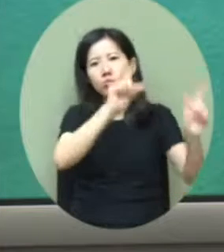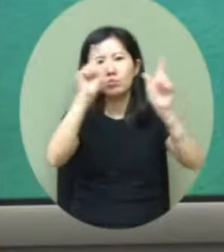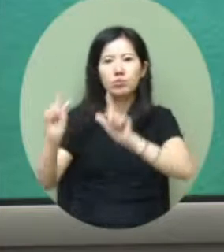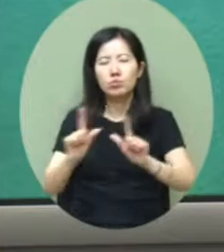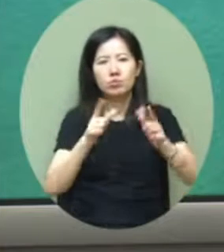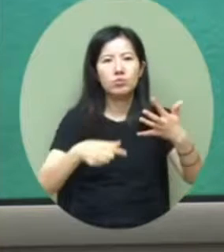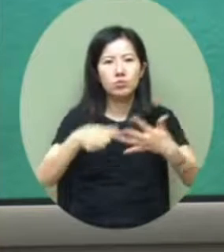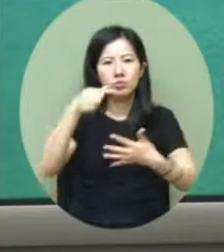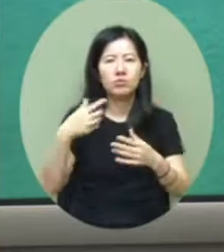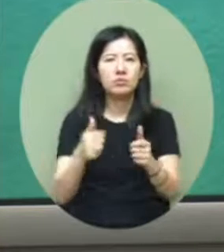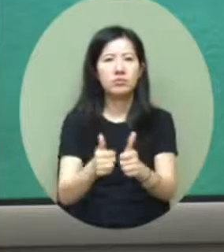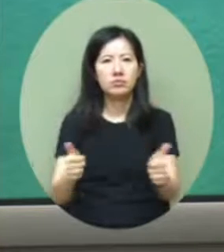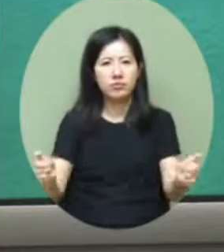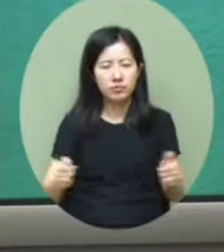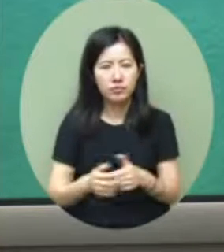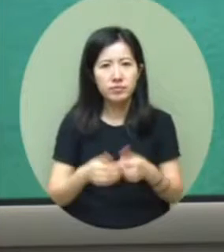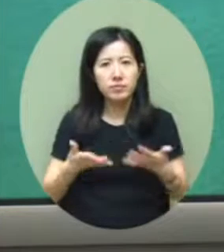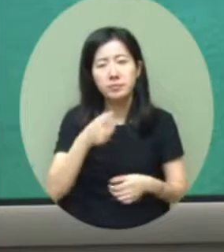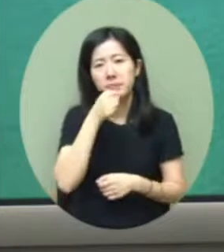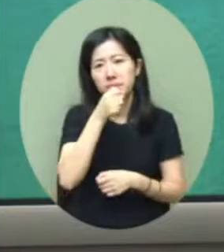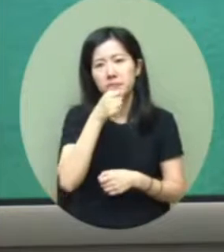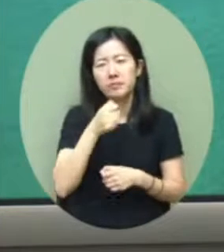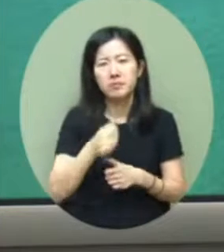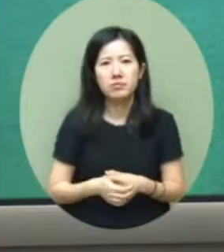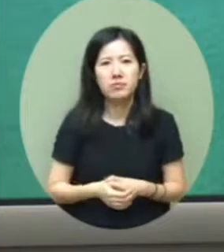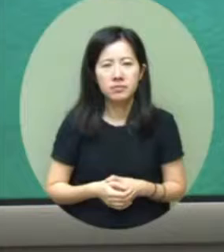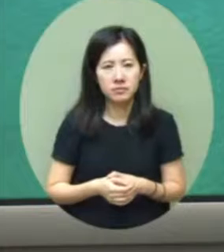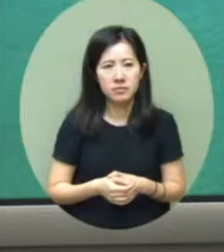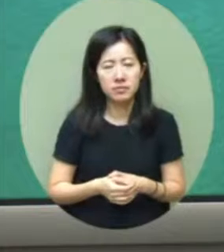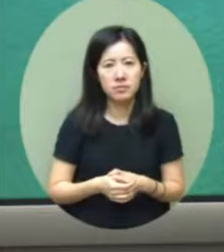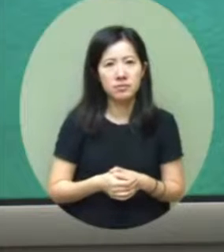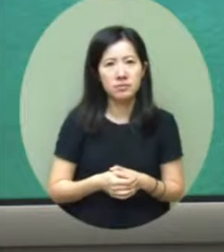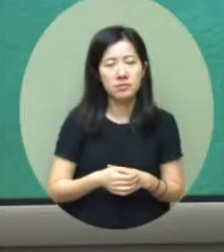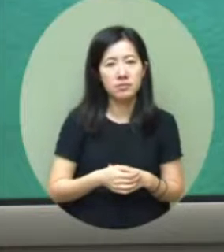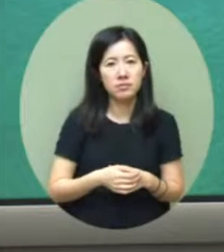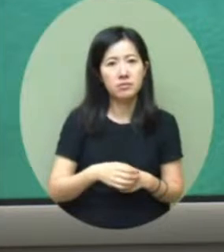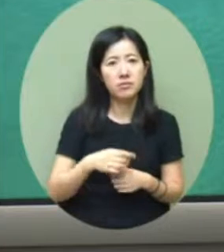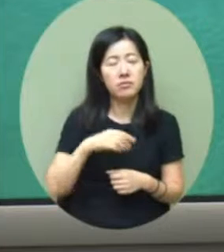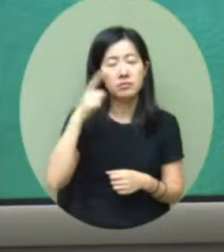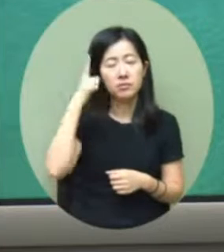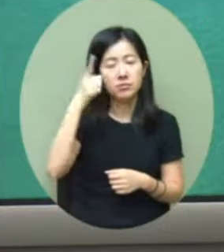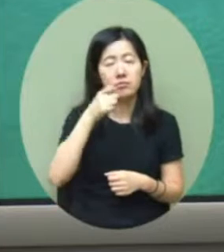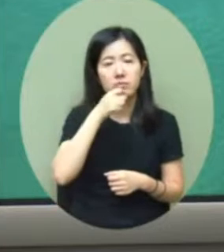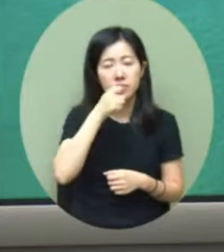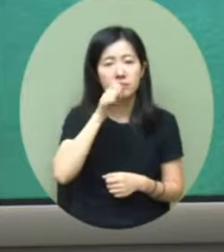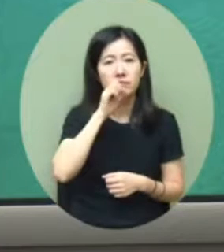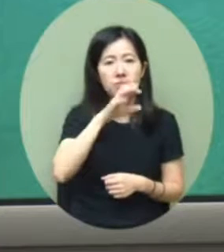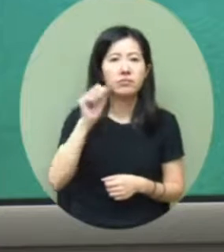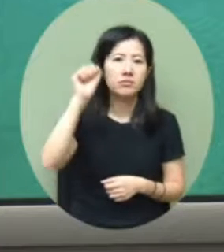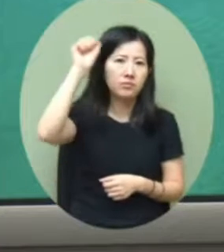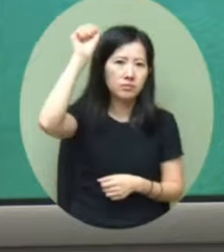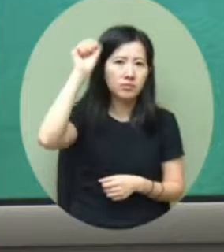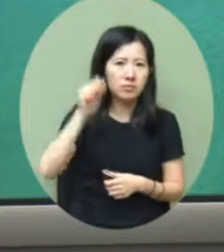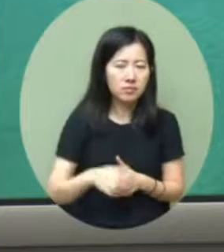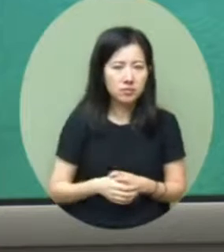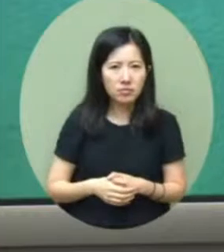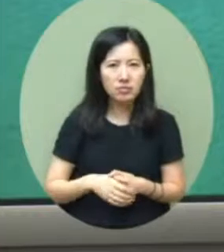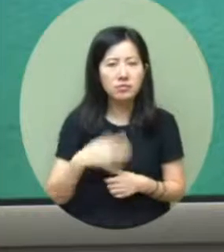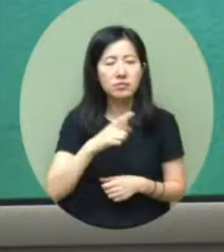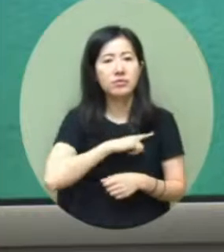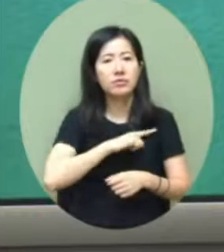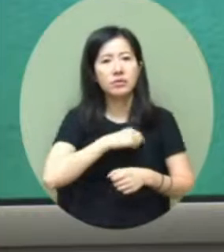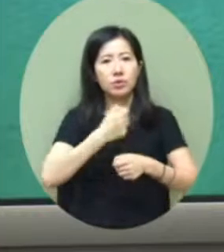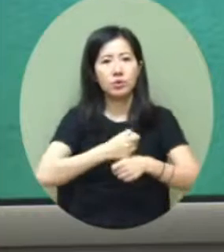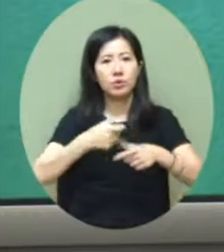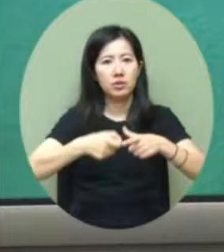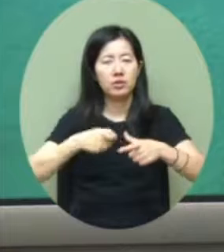on development in our economy and our society. Now the floor is open for questions. If you'd like to ask questions, raise your hand. When you're